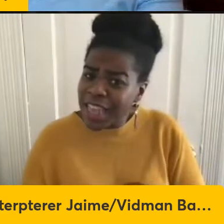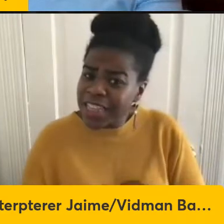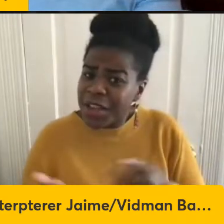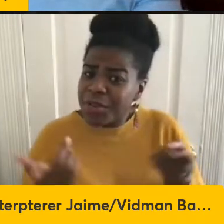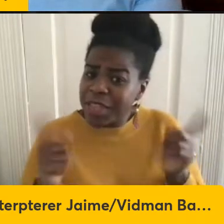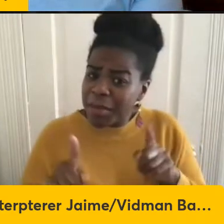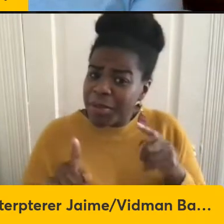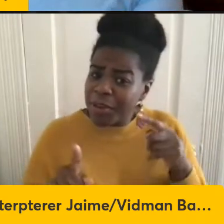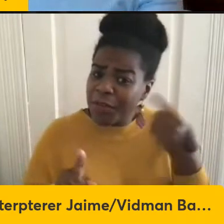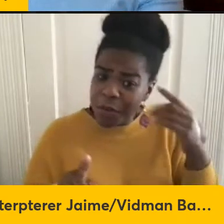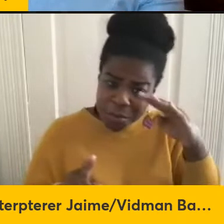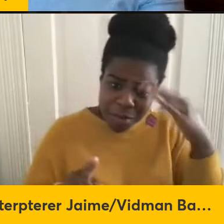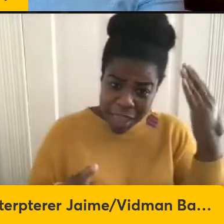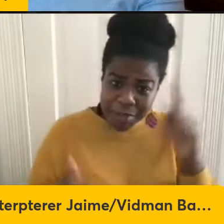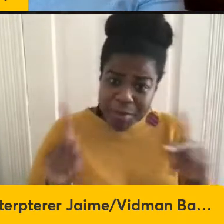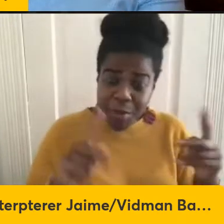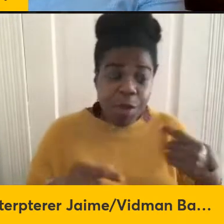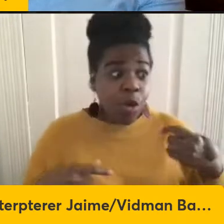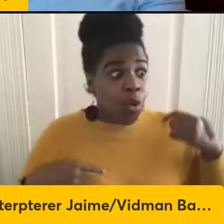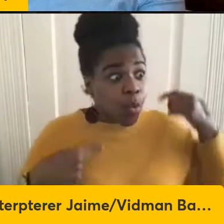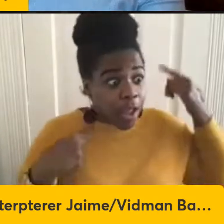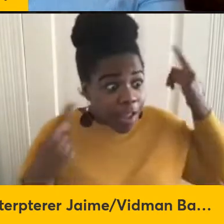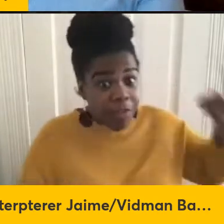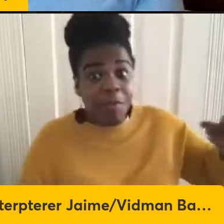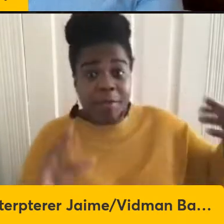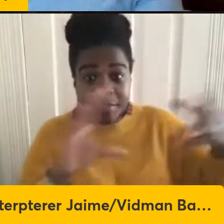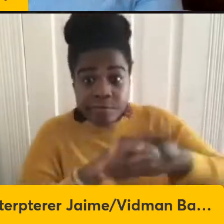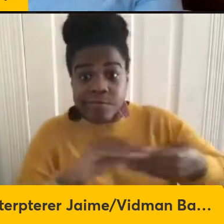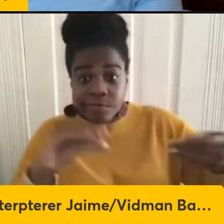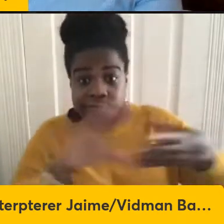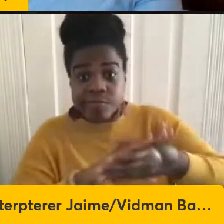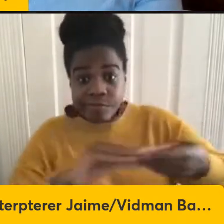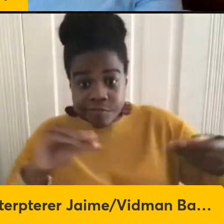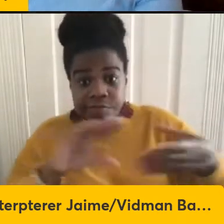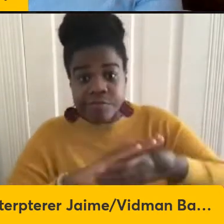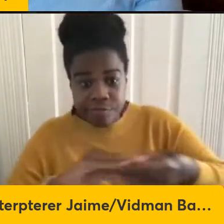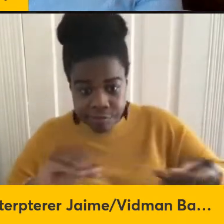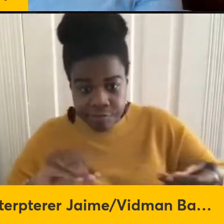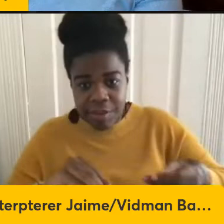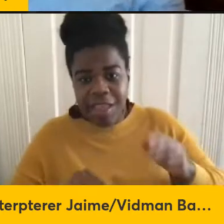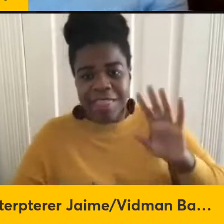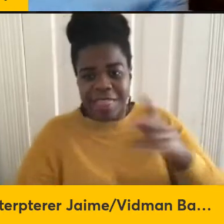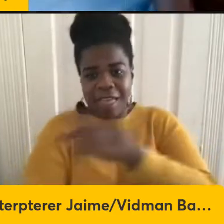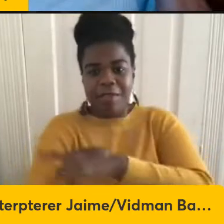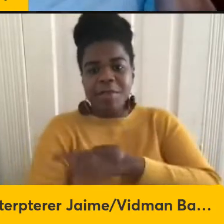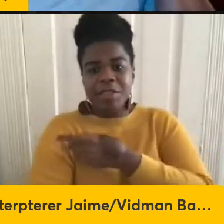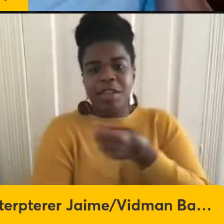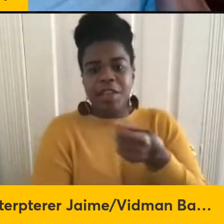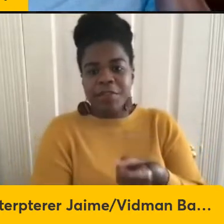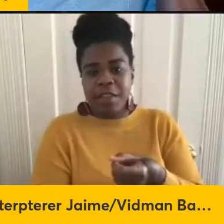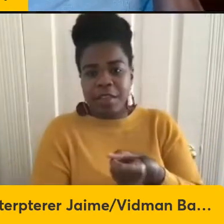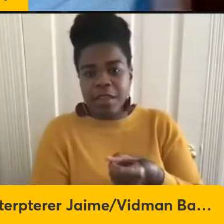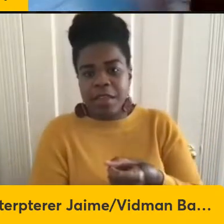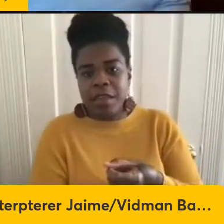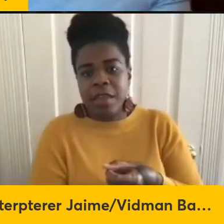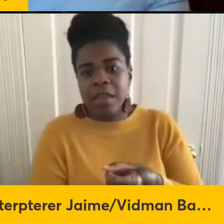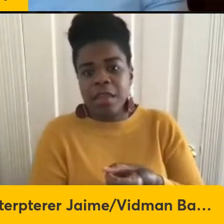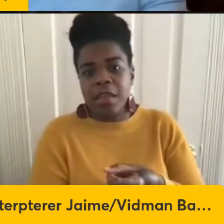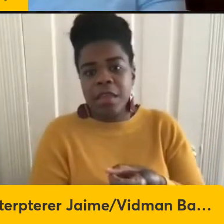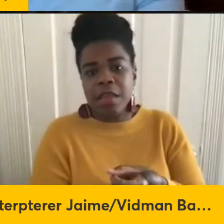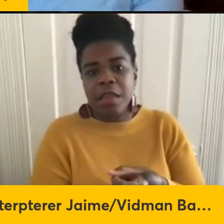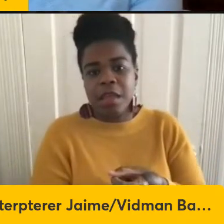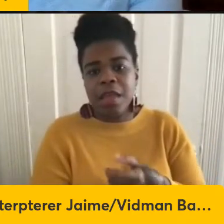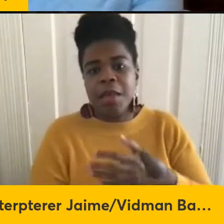Black people. Well, we've been saying these things for some time. So that patient advocacy, and I often say, you know, I mean, I have